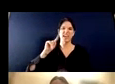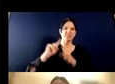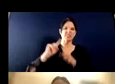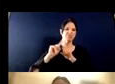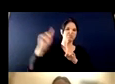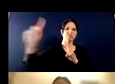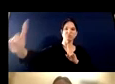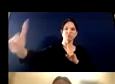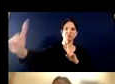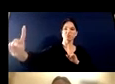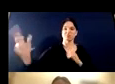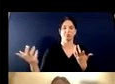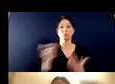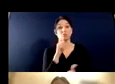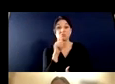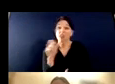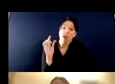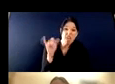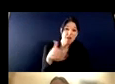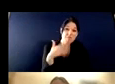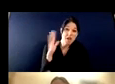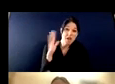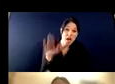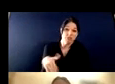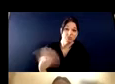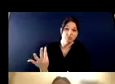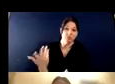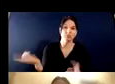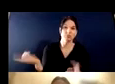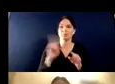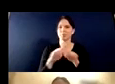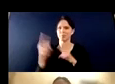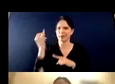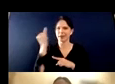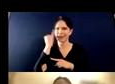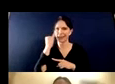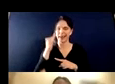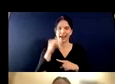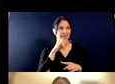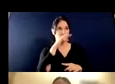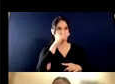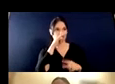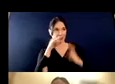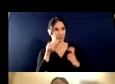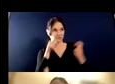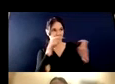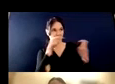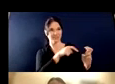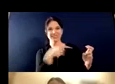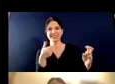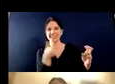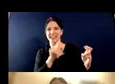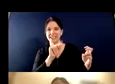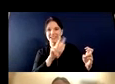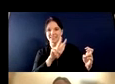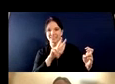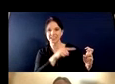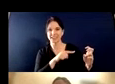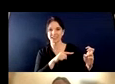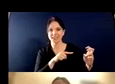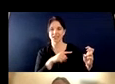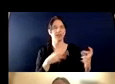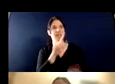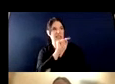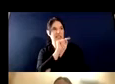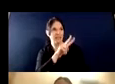away. But if a child is sitting next to the TV that is louder than the parent's voice, your